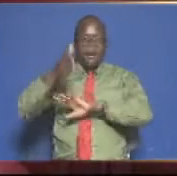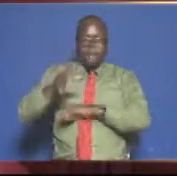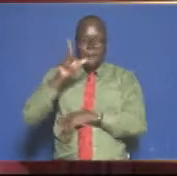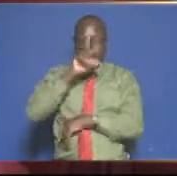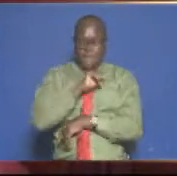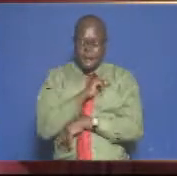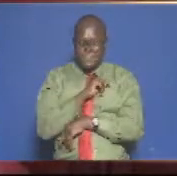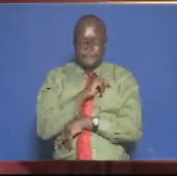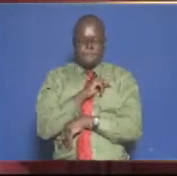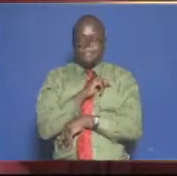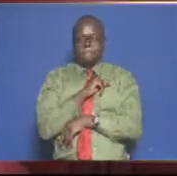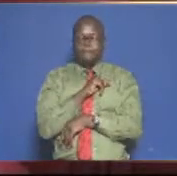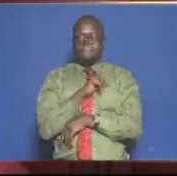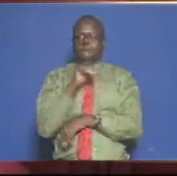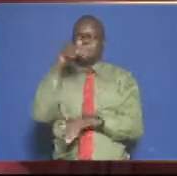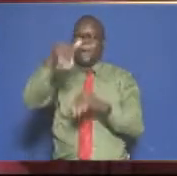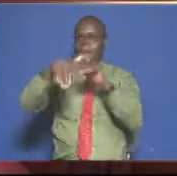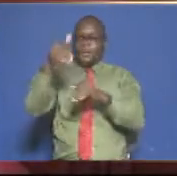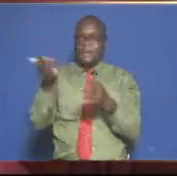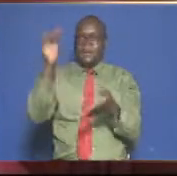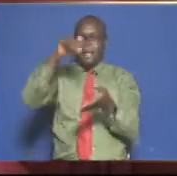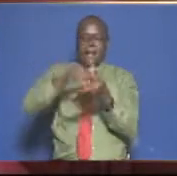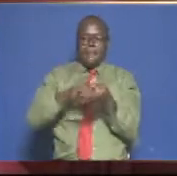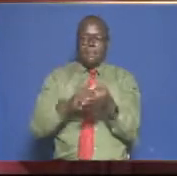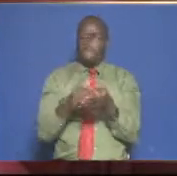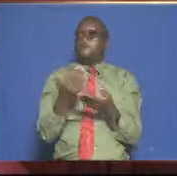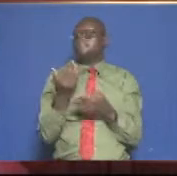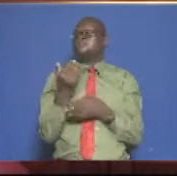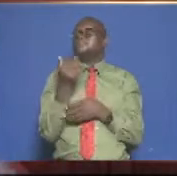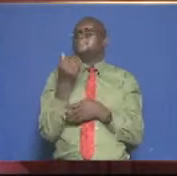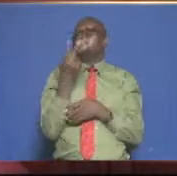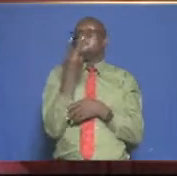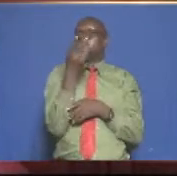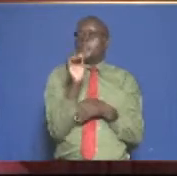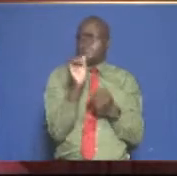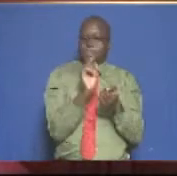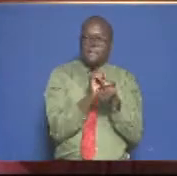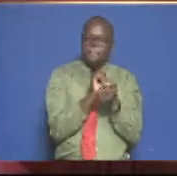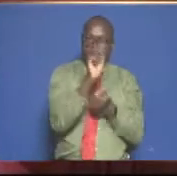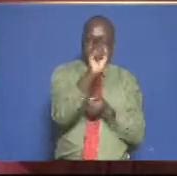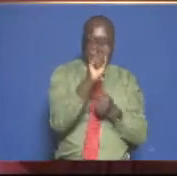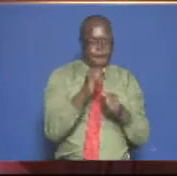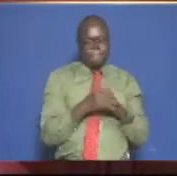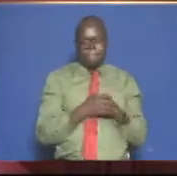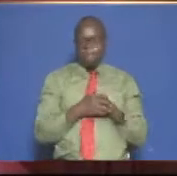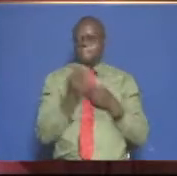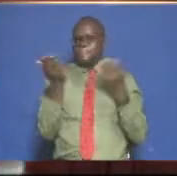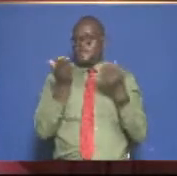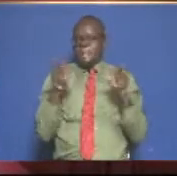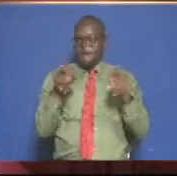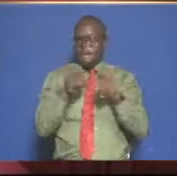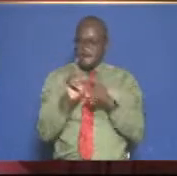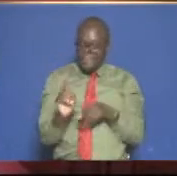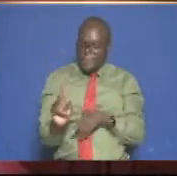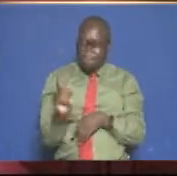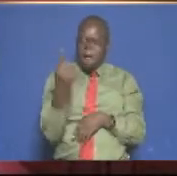being re-elected again for the third time under the new constitution, he served as the